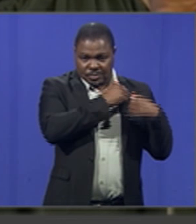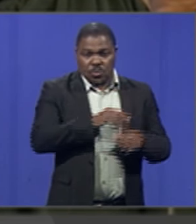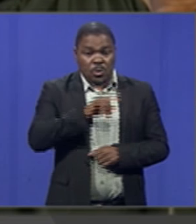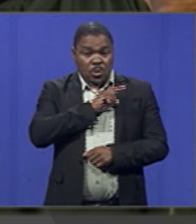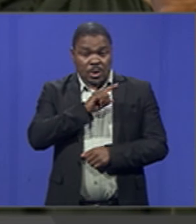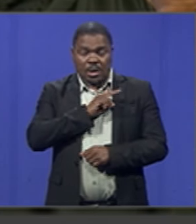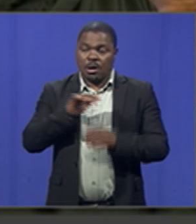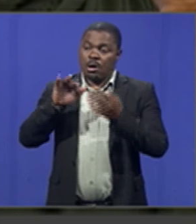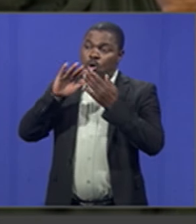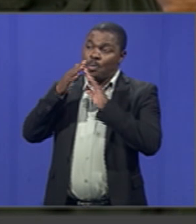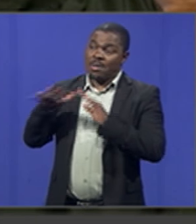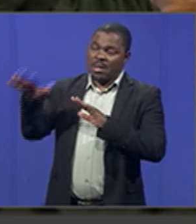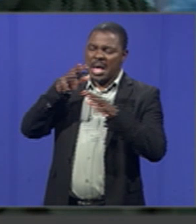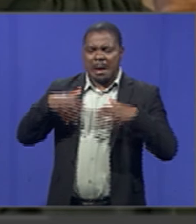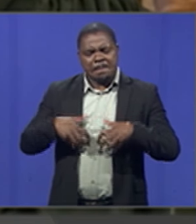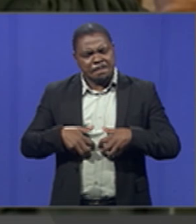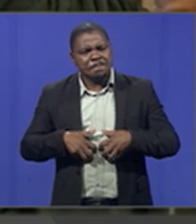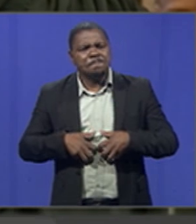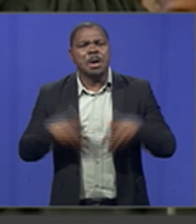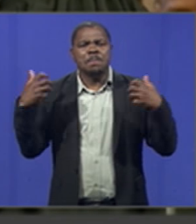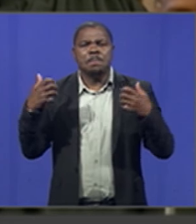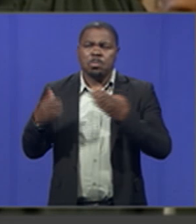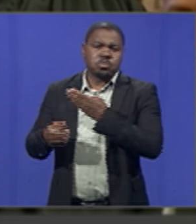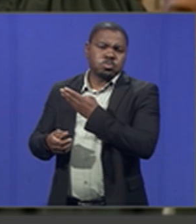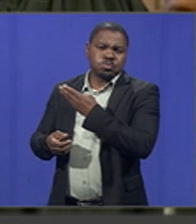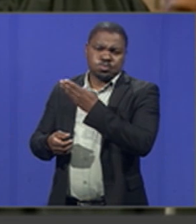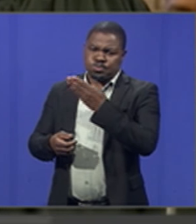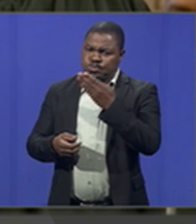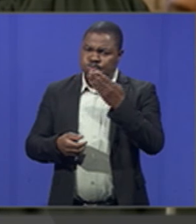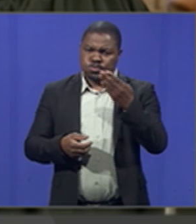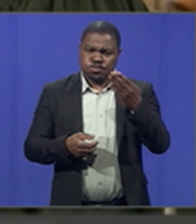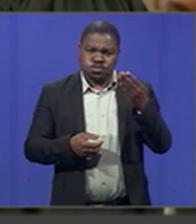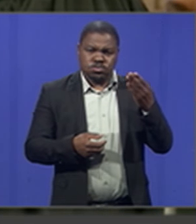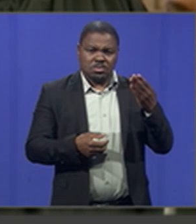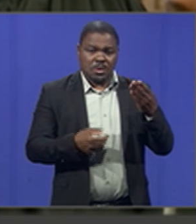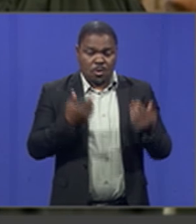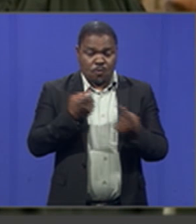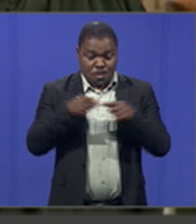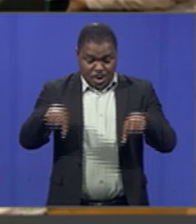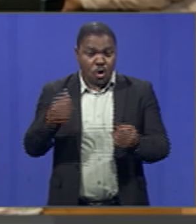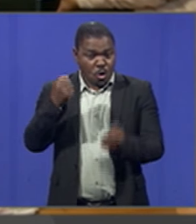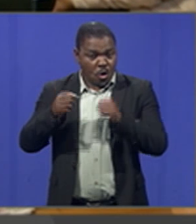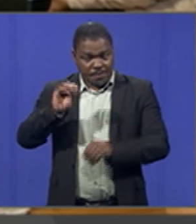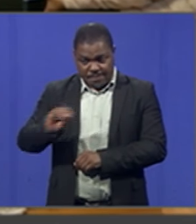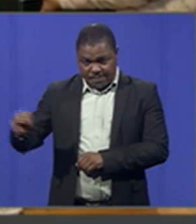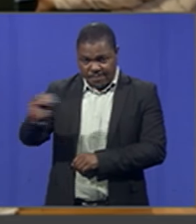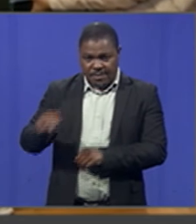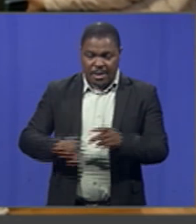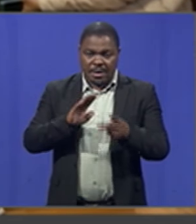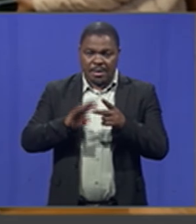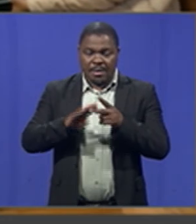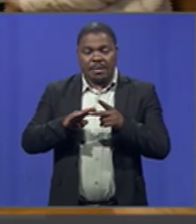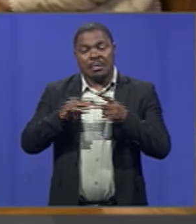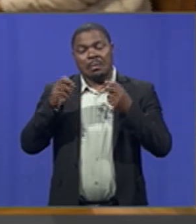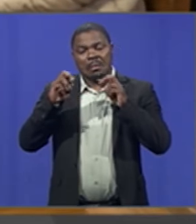because of the public anger expressed even in this court and the